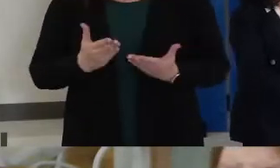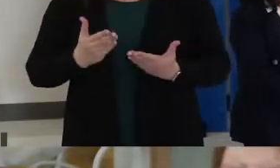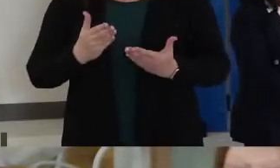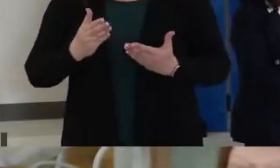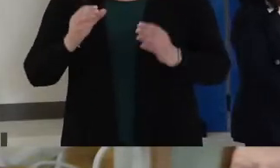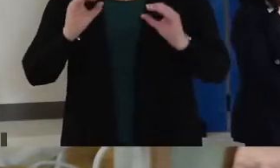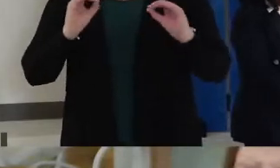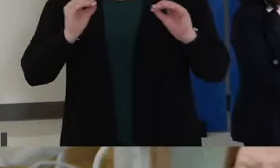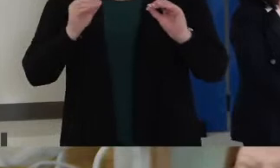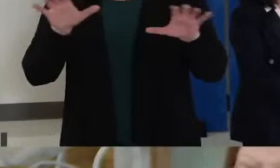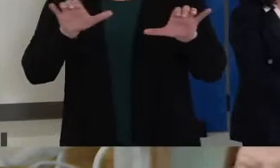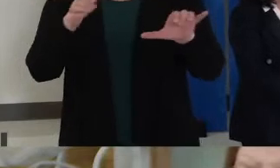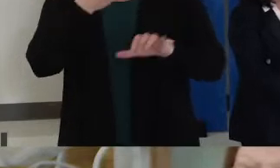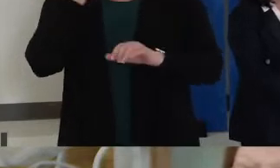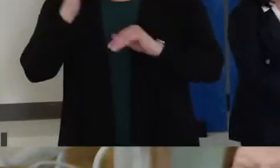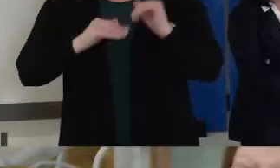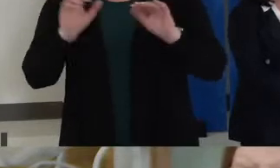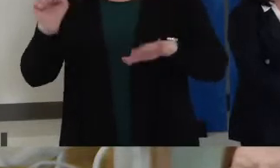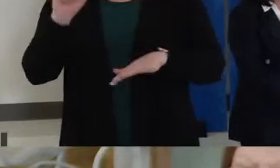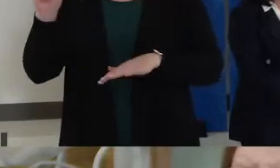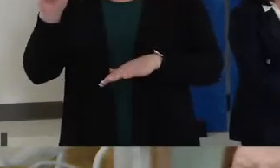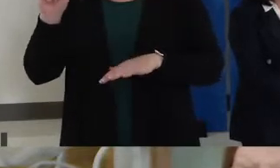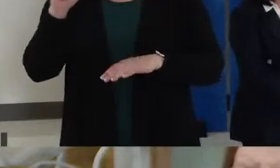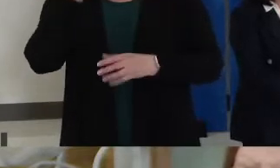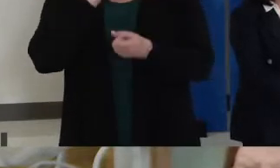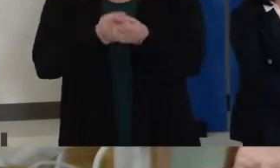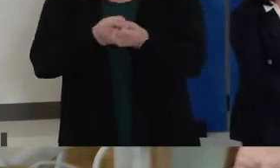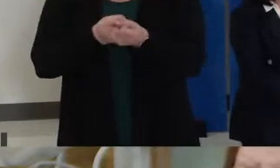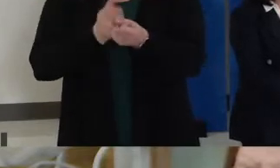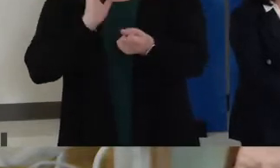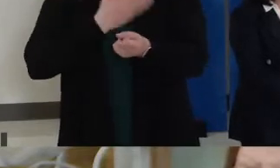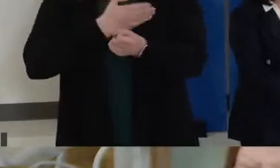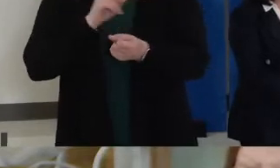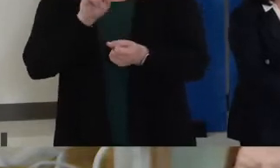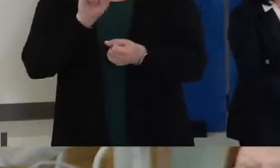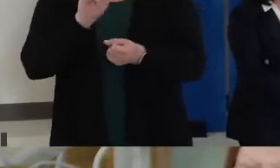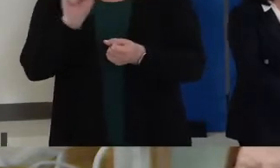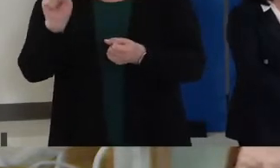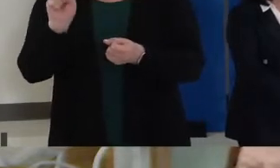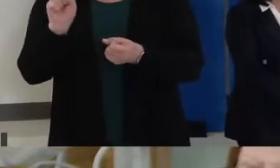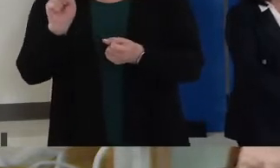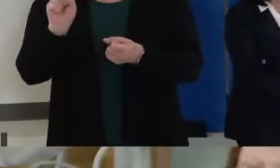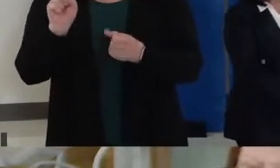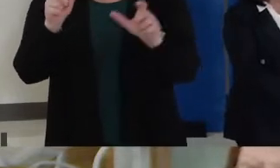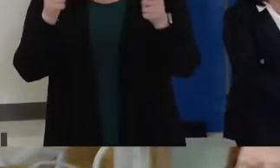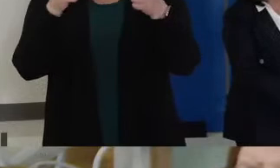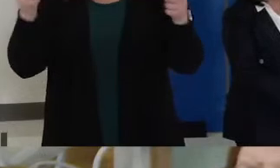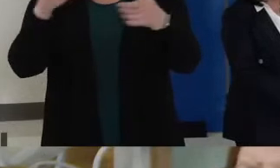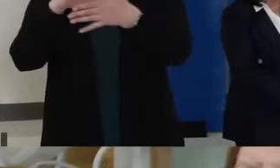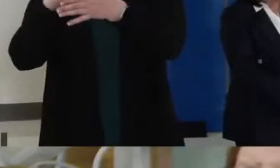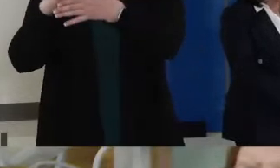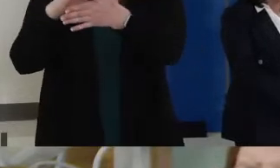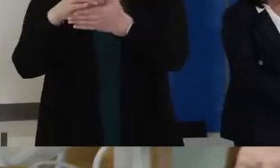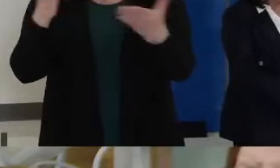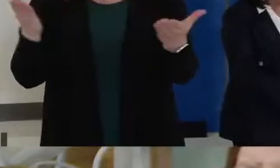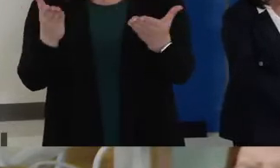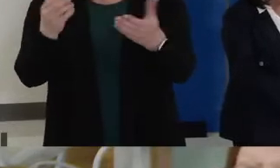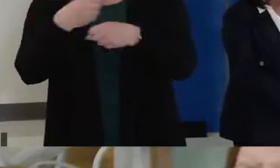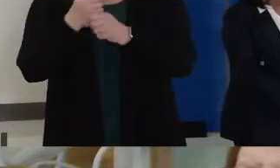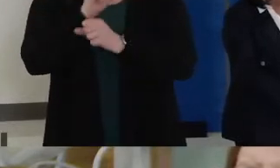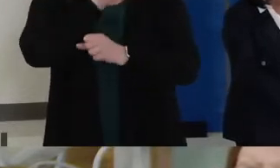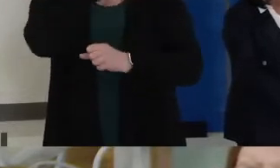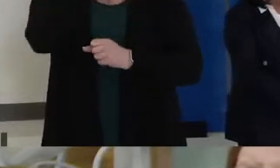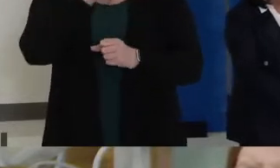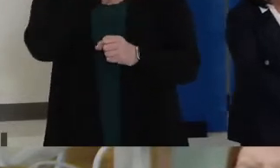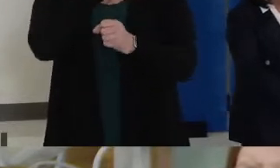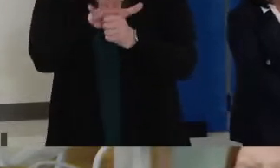down in San Diego, having the backs of our veterans. And so there's a big component here to make real the